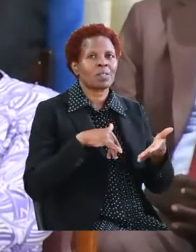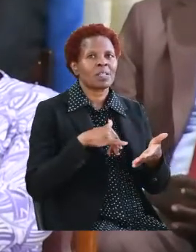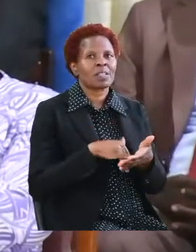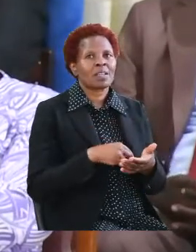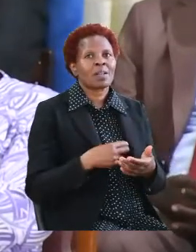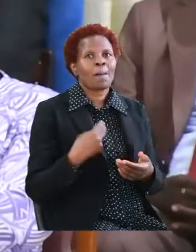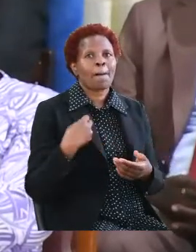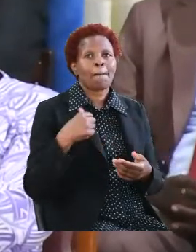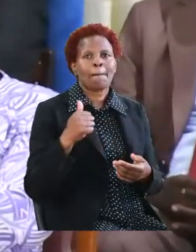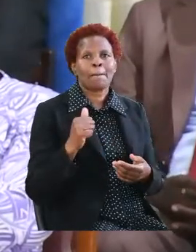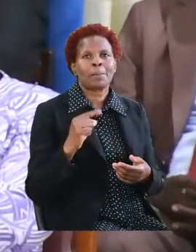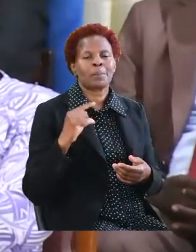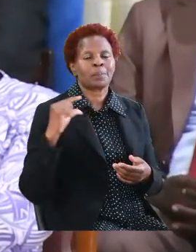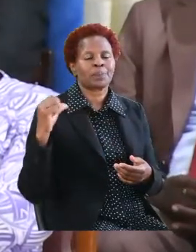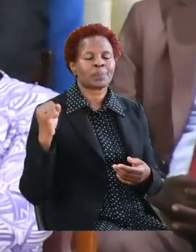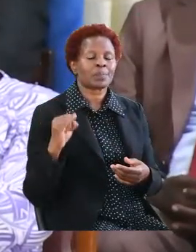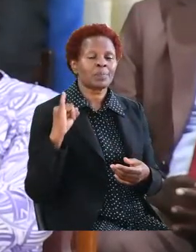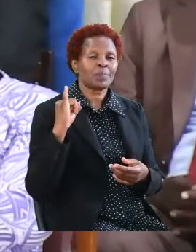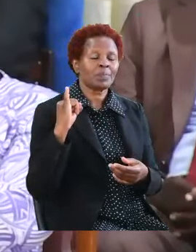Haggai,